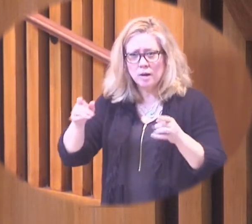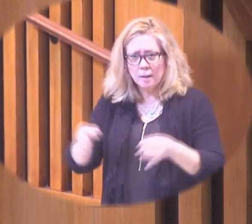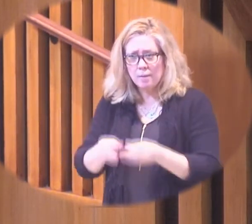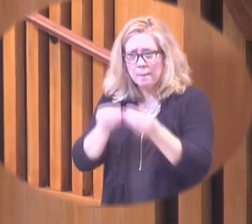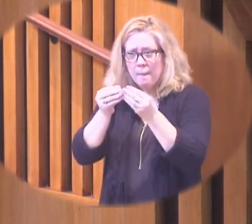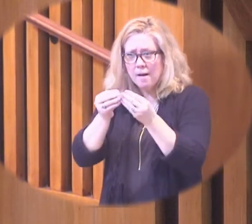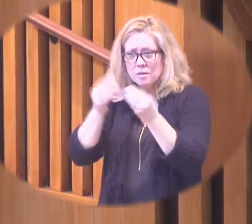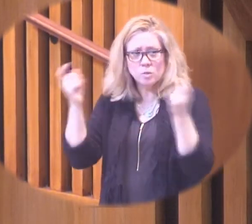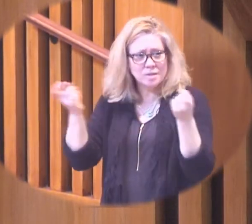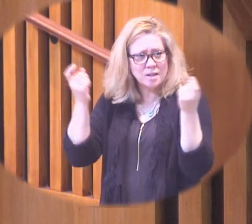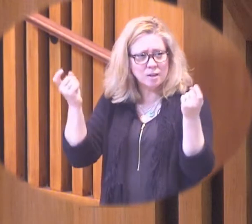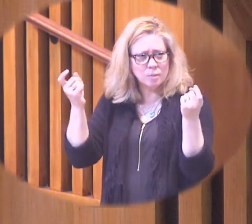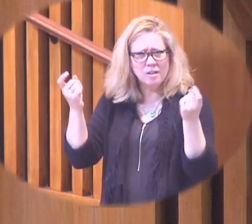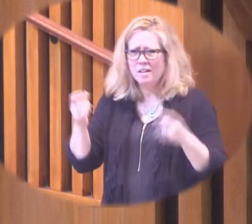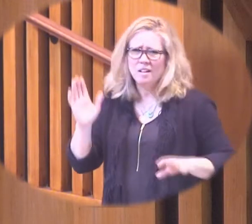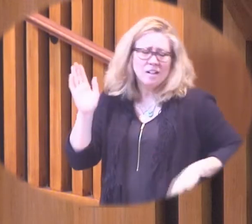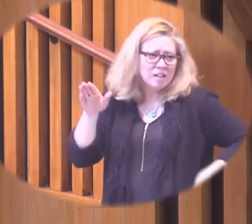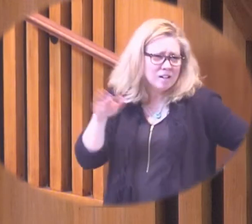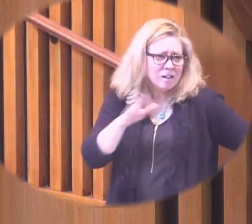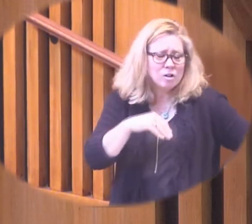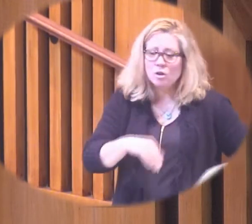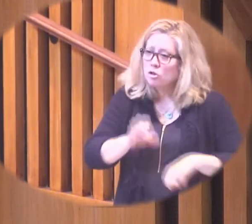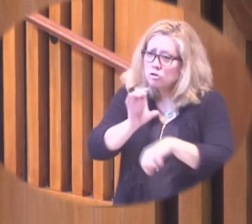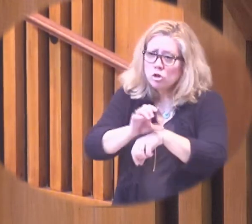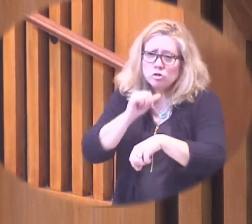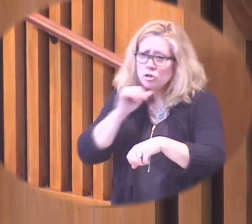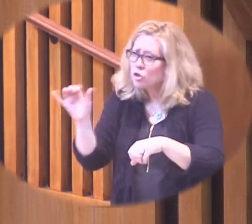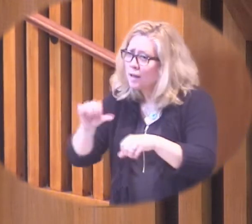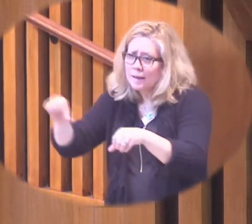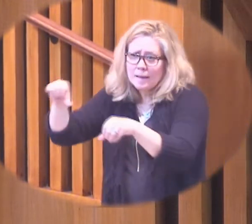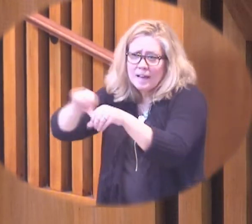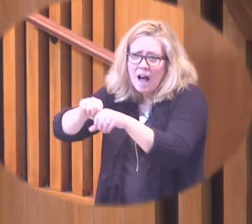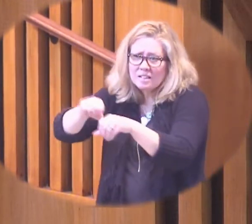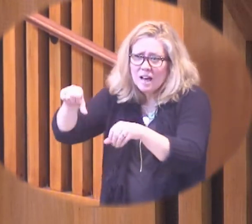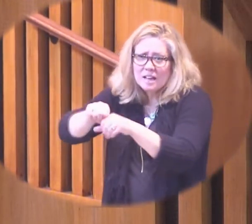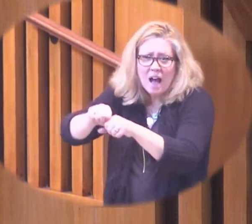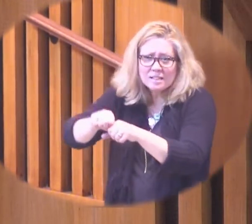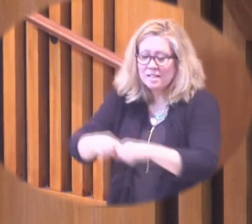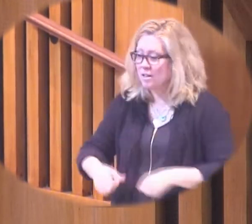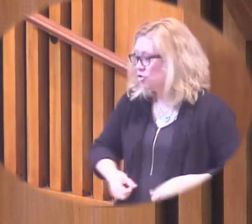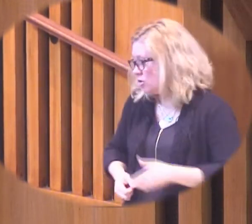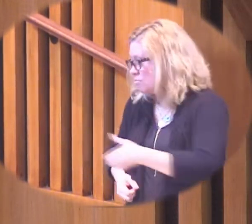The church is not a filling station. We drive away and that's it.